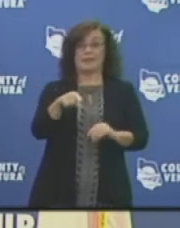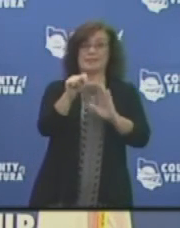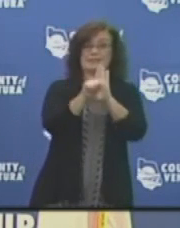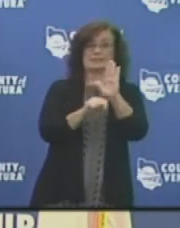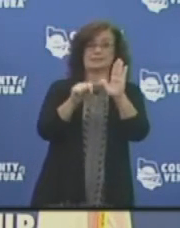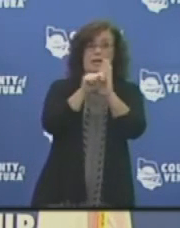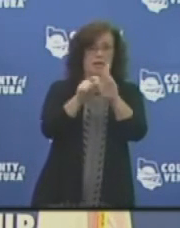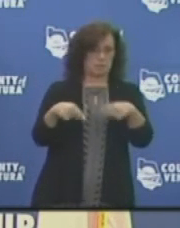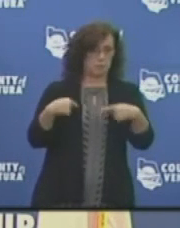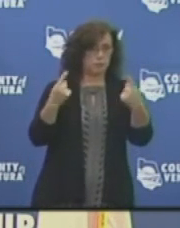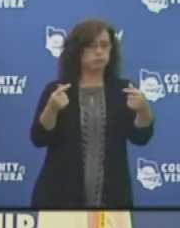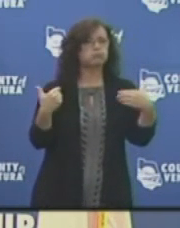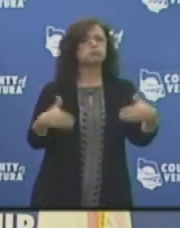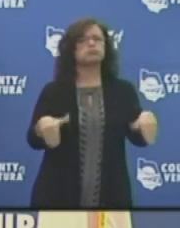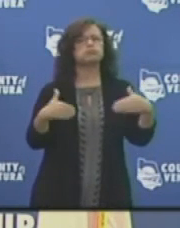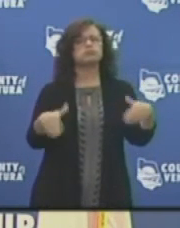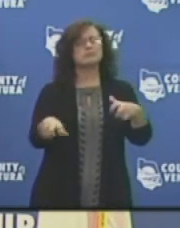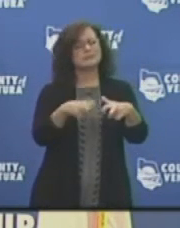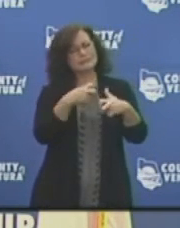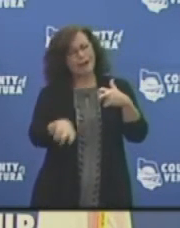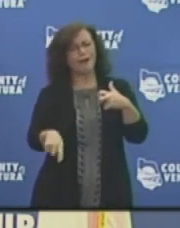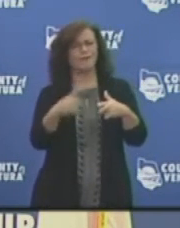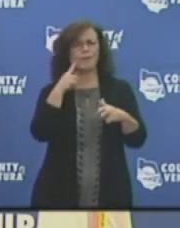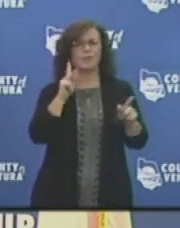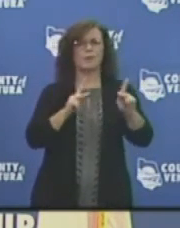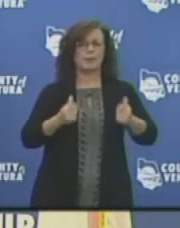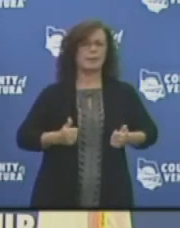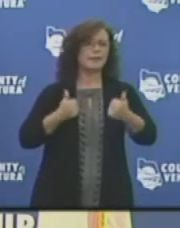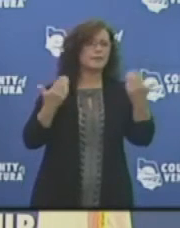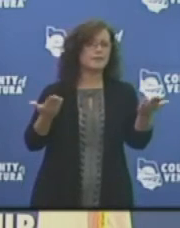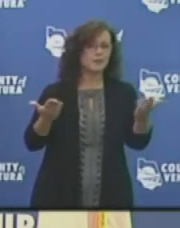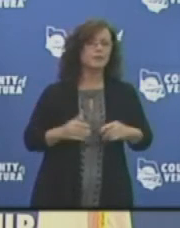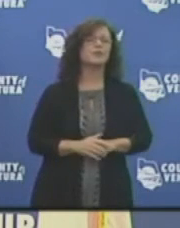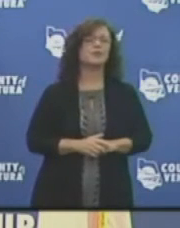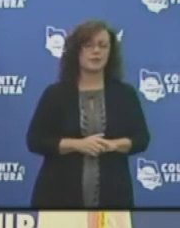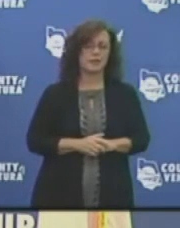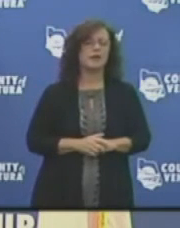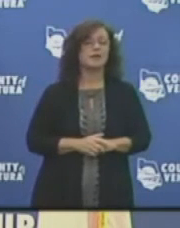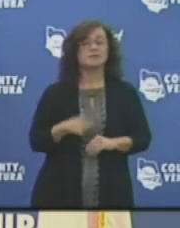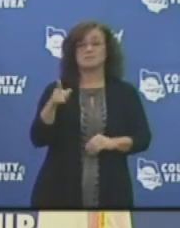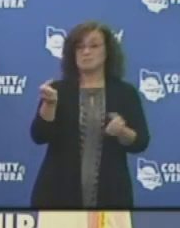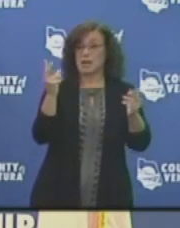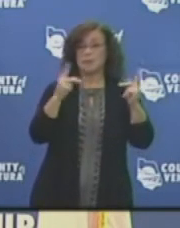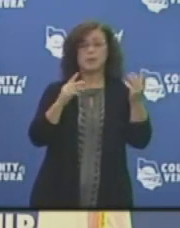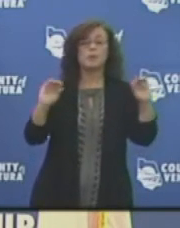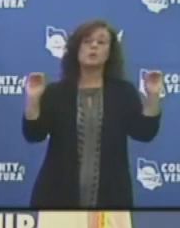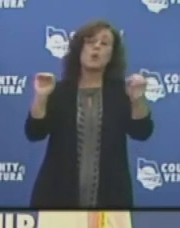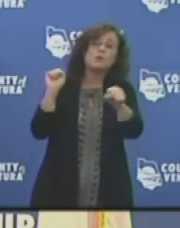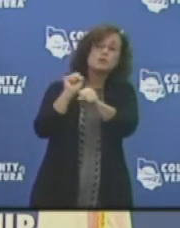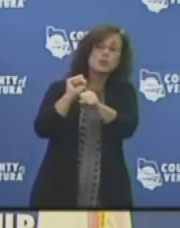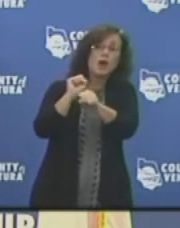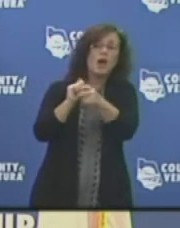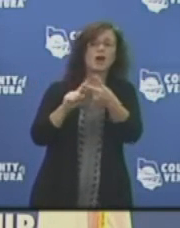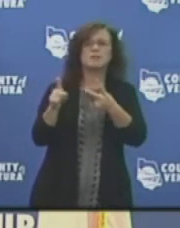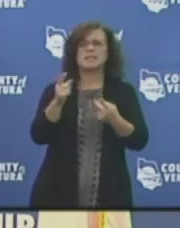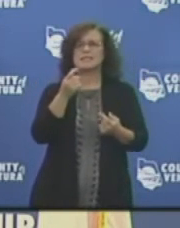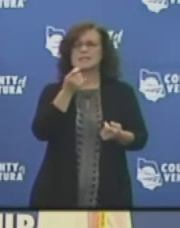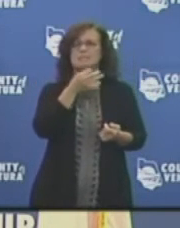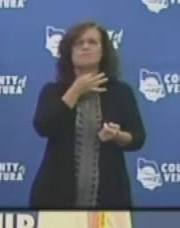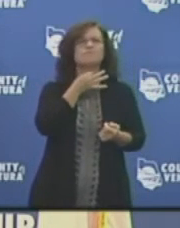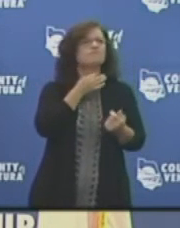of our residents in Ventura County. They've lost their jobs and they're worried about where their next meal is going to come